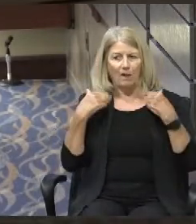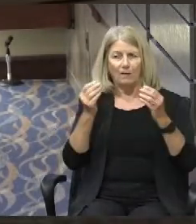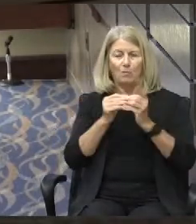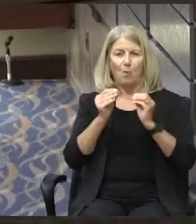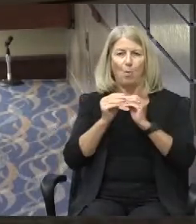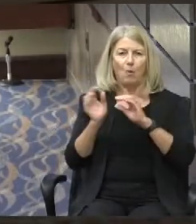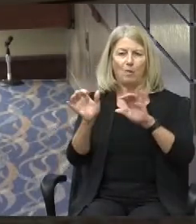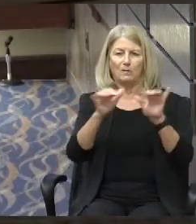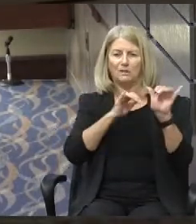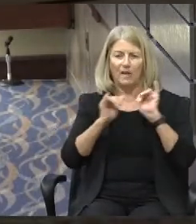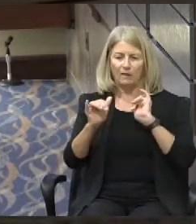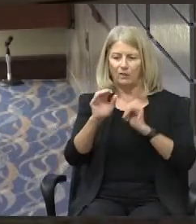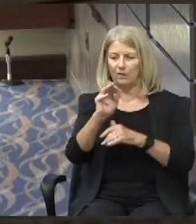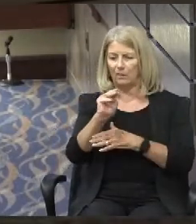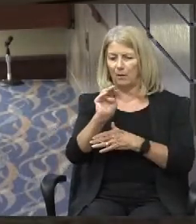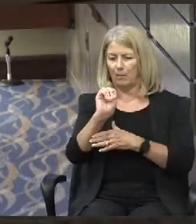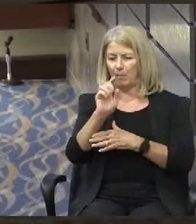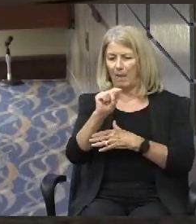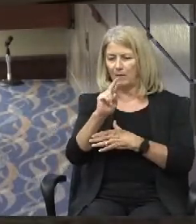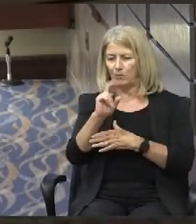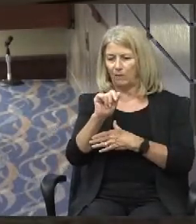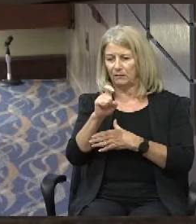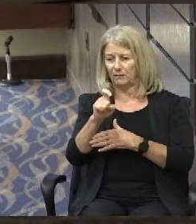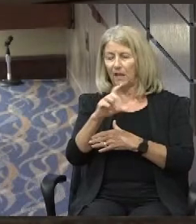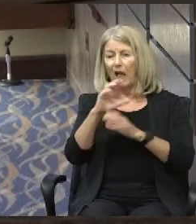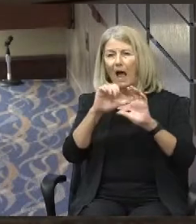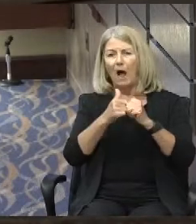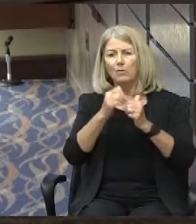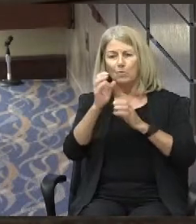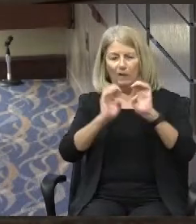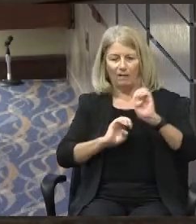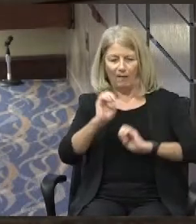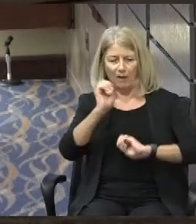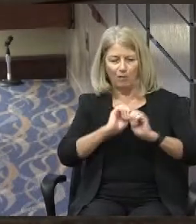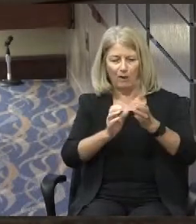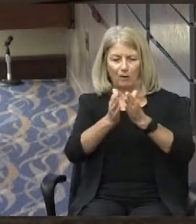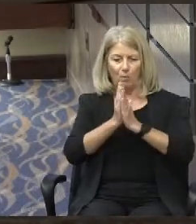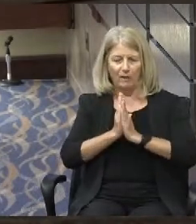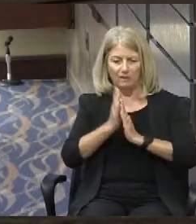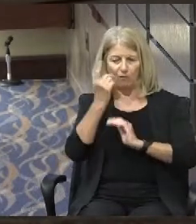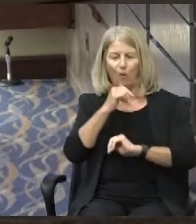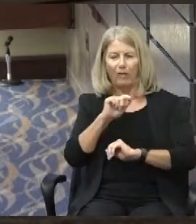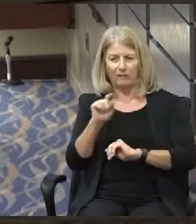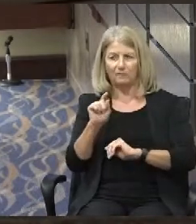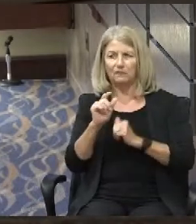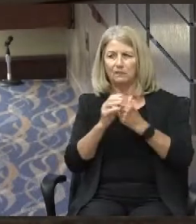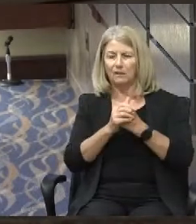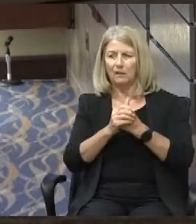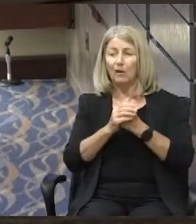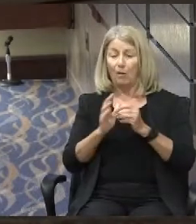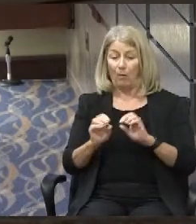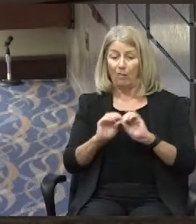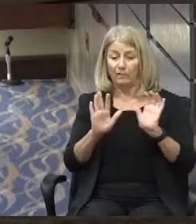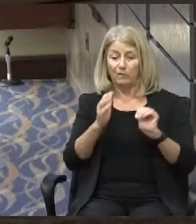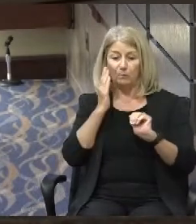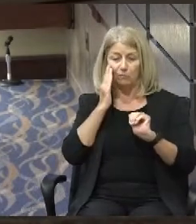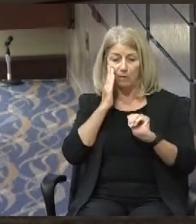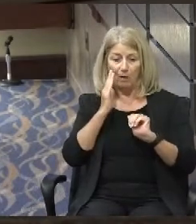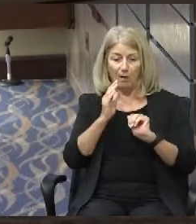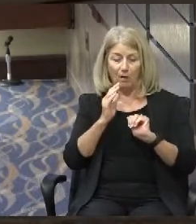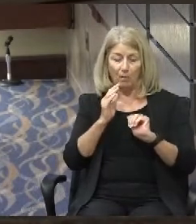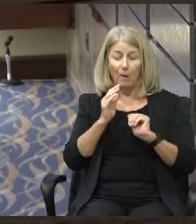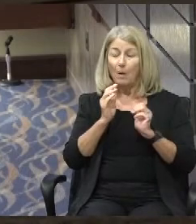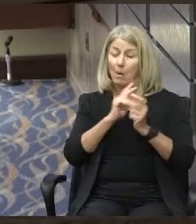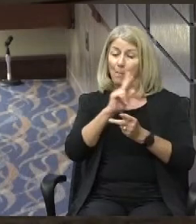standard metrics for how to evaluate the requests for these. Obviously, you know, in a perfect world,